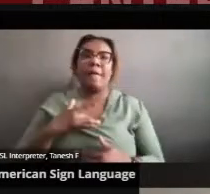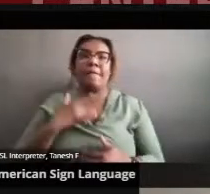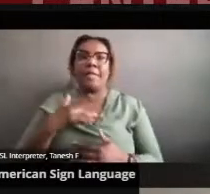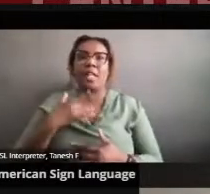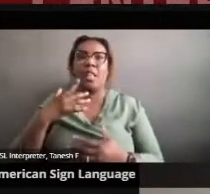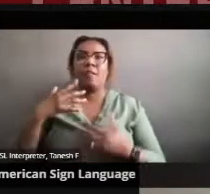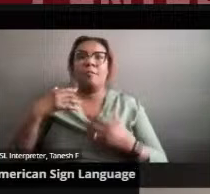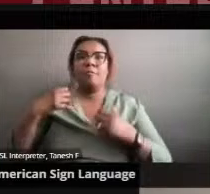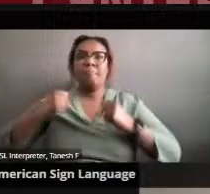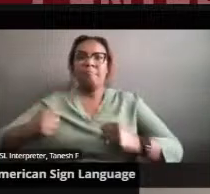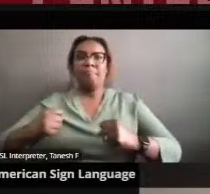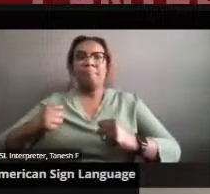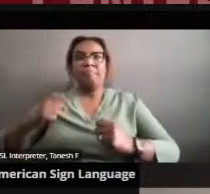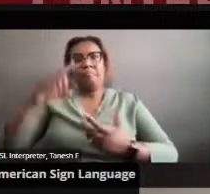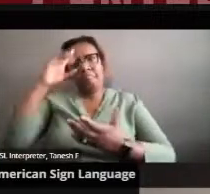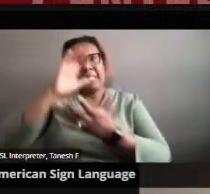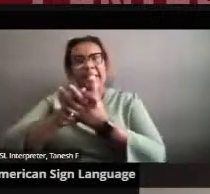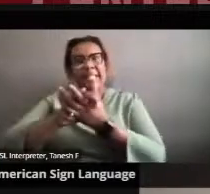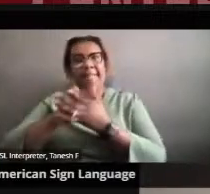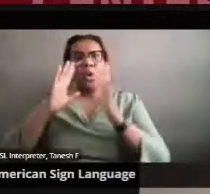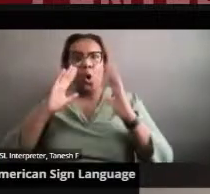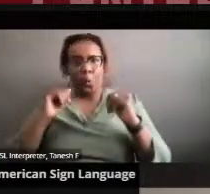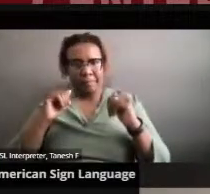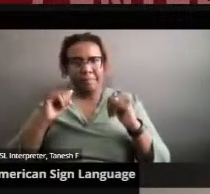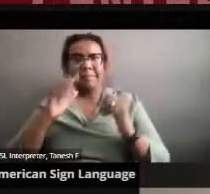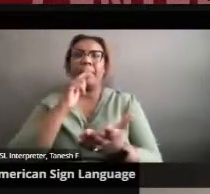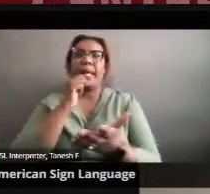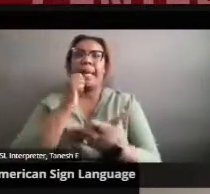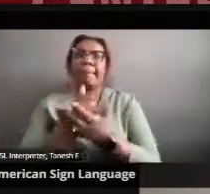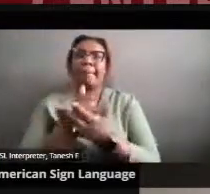so. Amen.